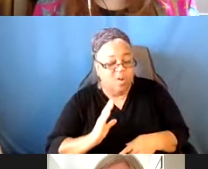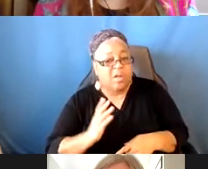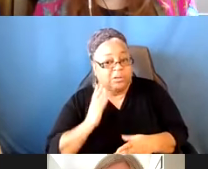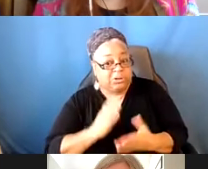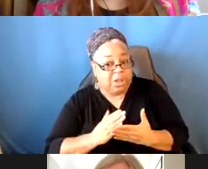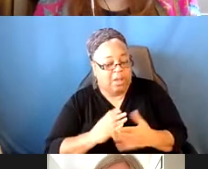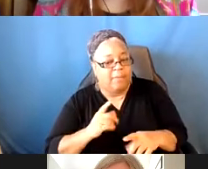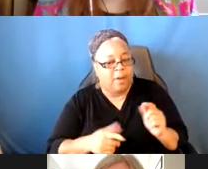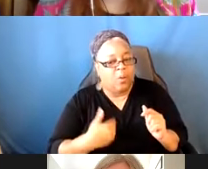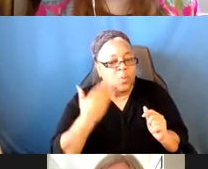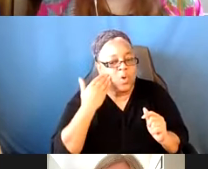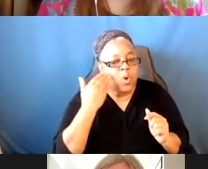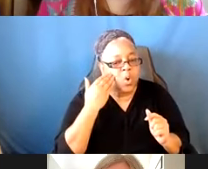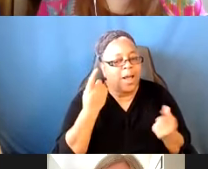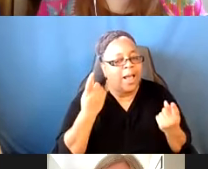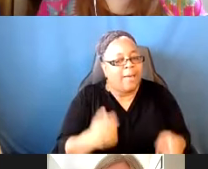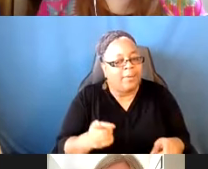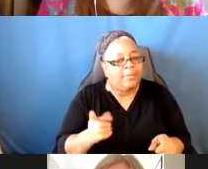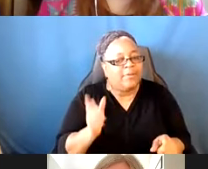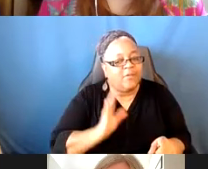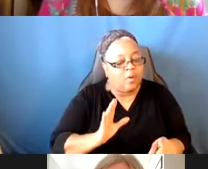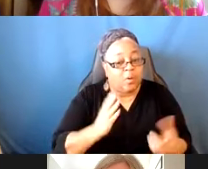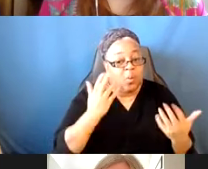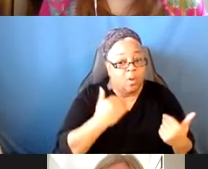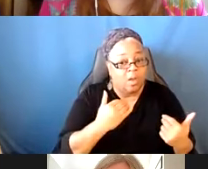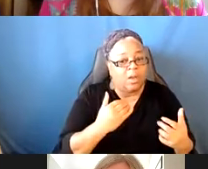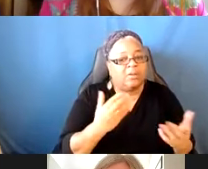escalates when people try to leave.